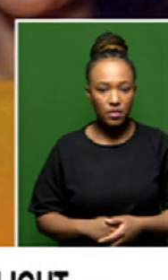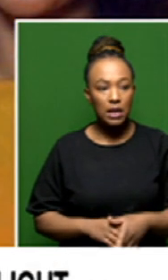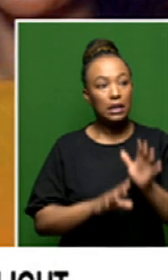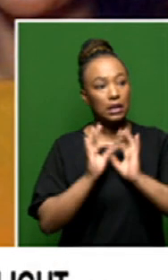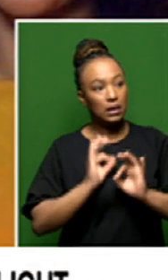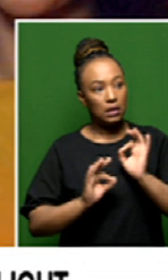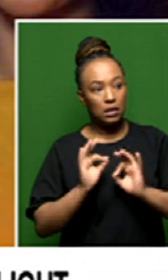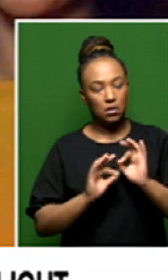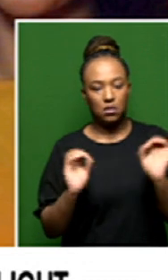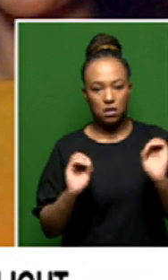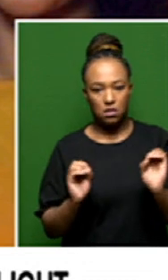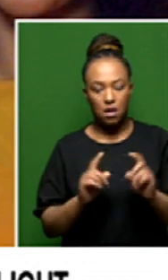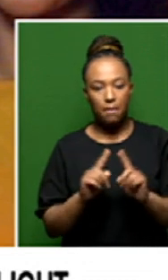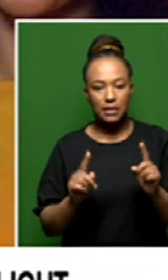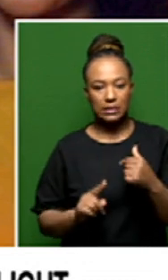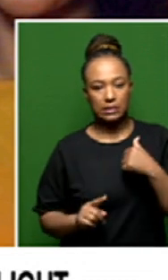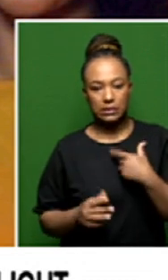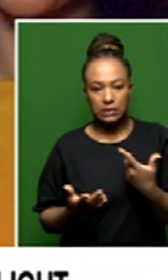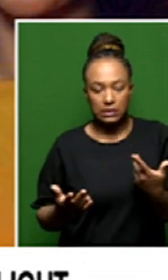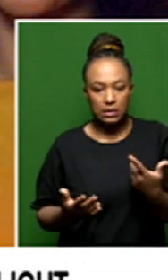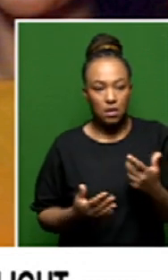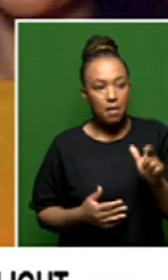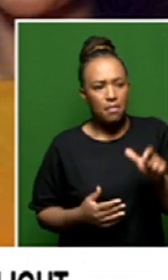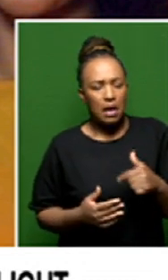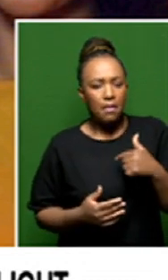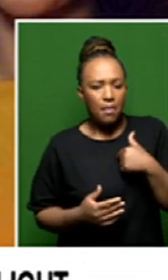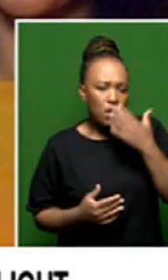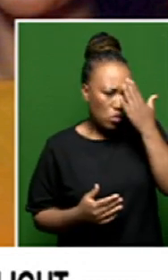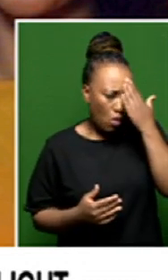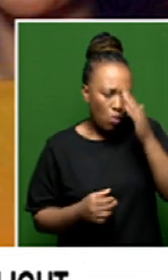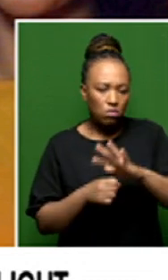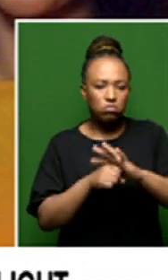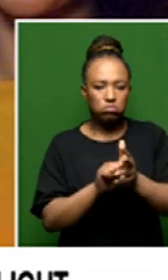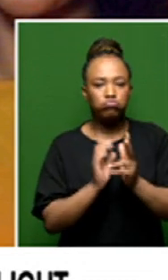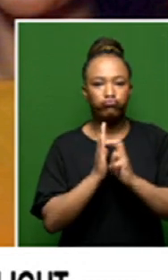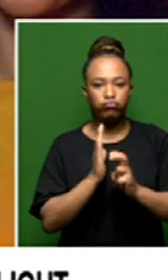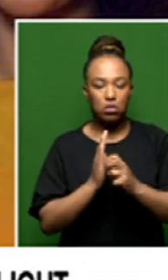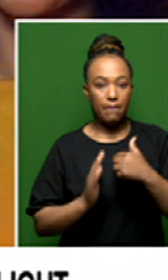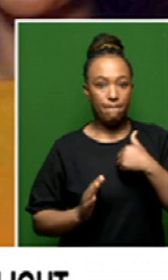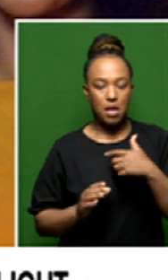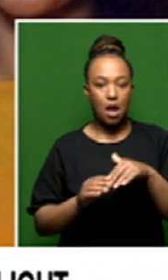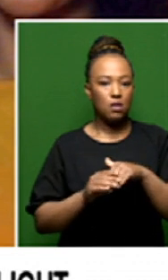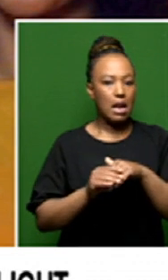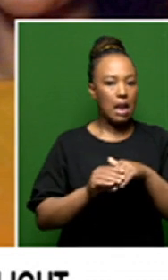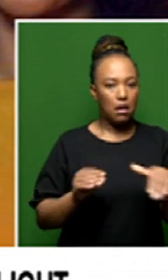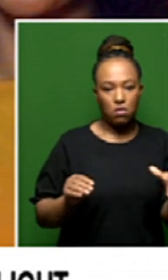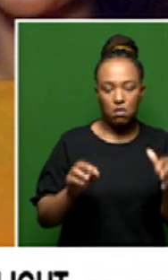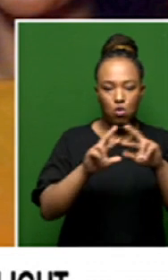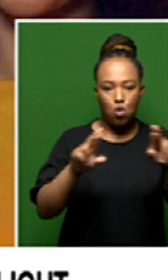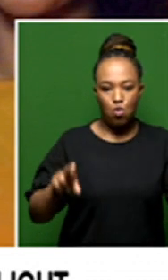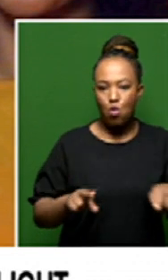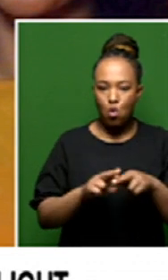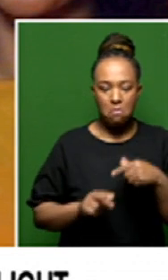outlined to me. Just as someone who is aware of COVID protocols, I'm not going to be leaving my room,